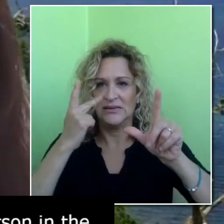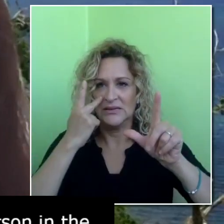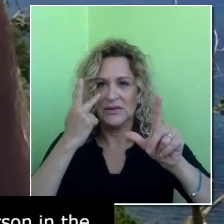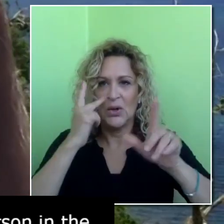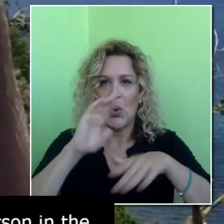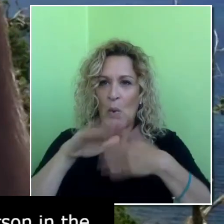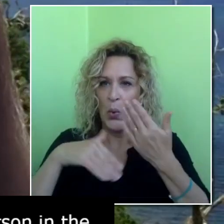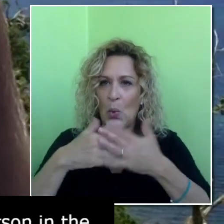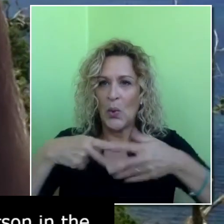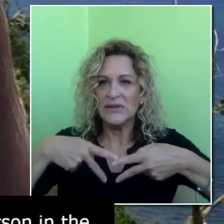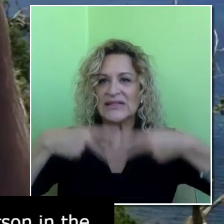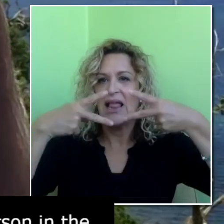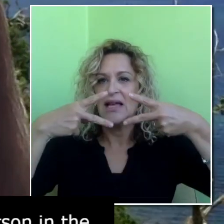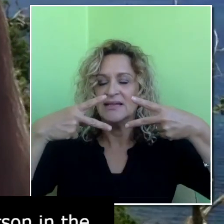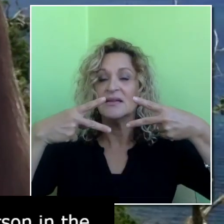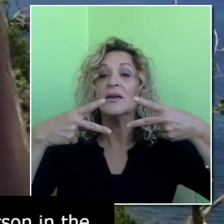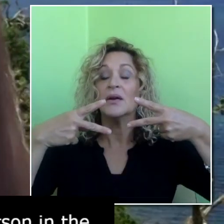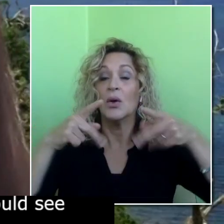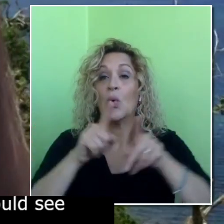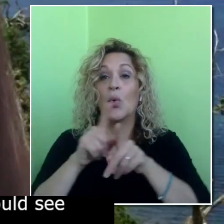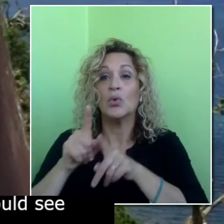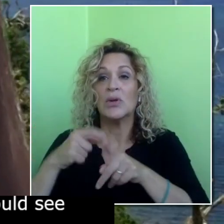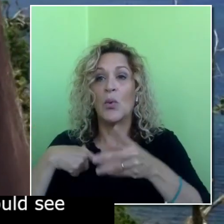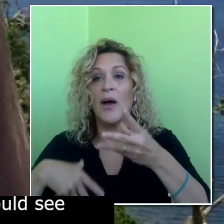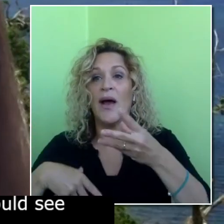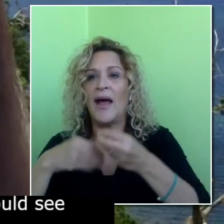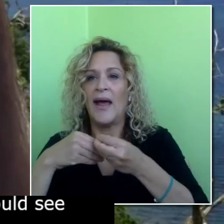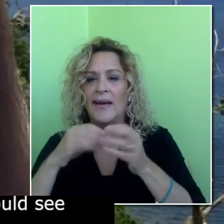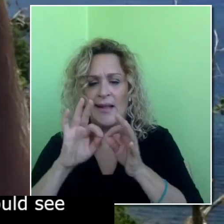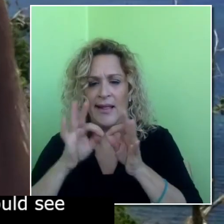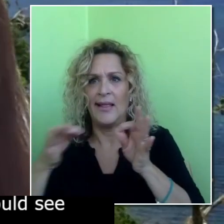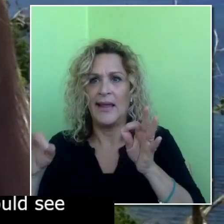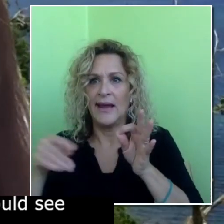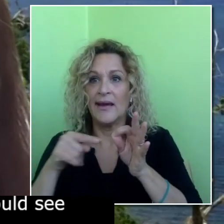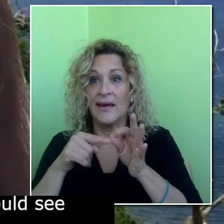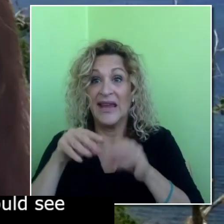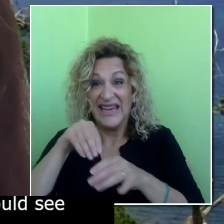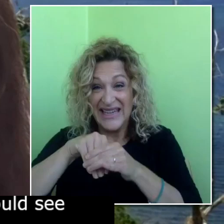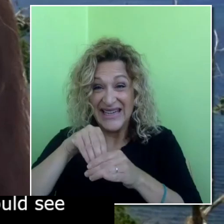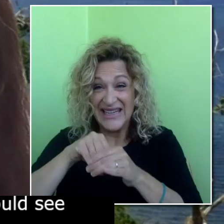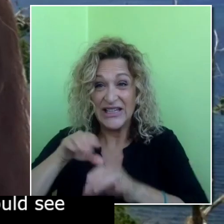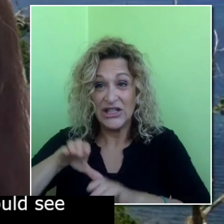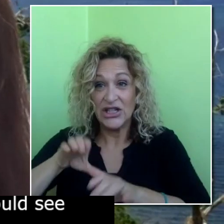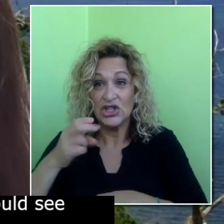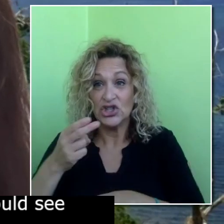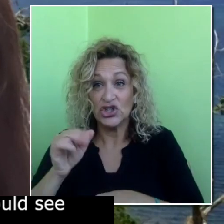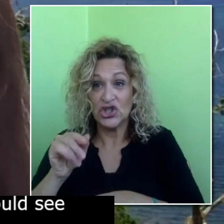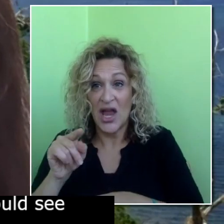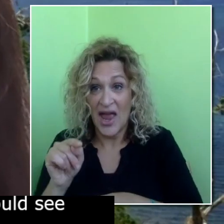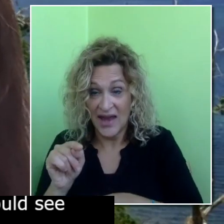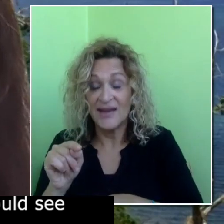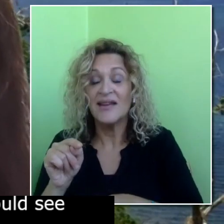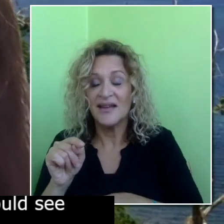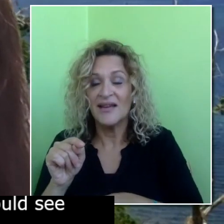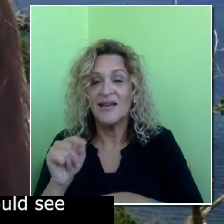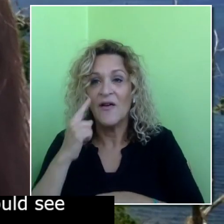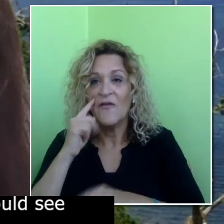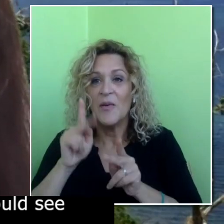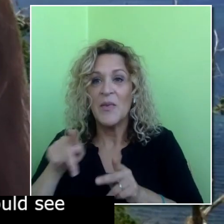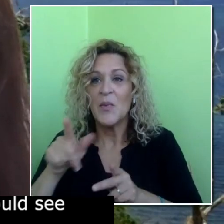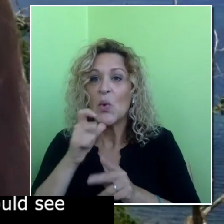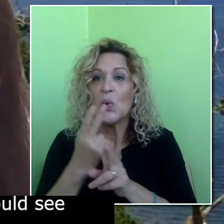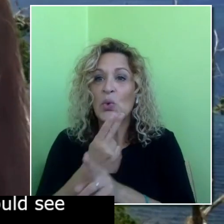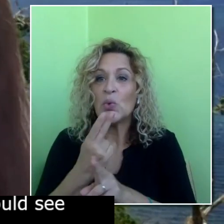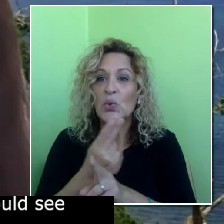also put up a link to the slides in the chat, so the people who are using